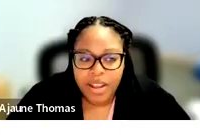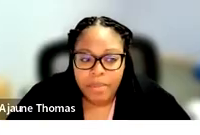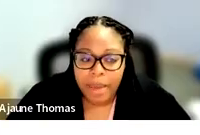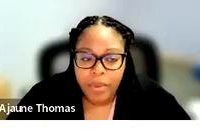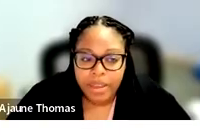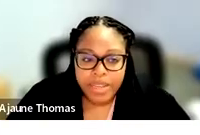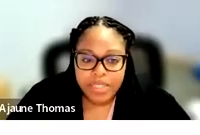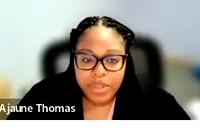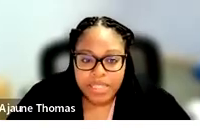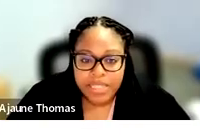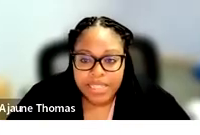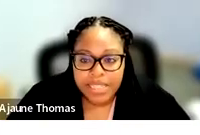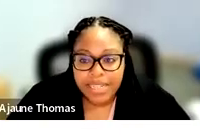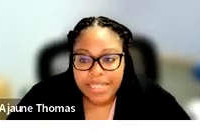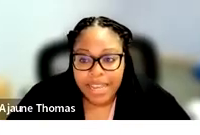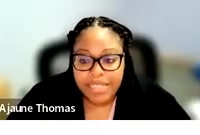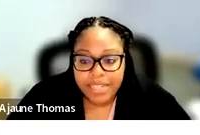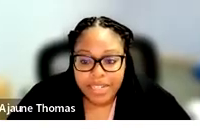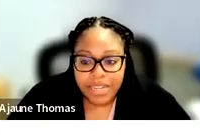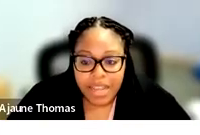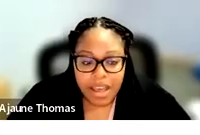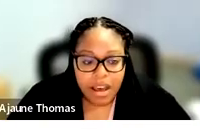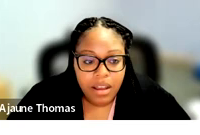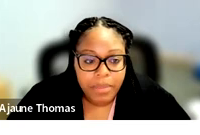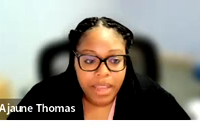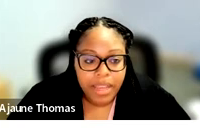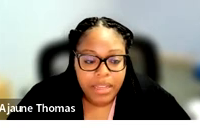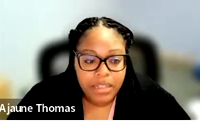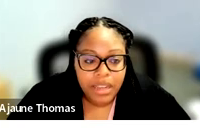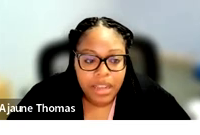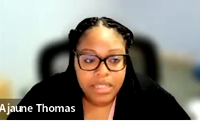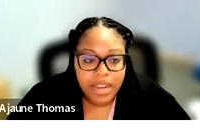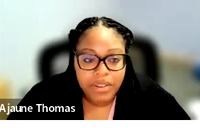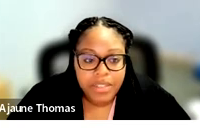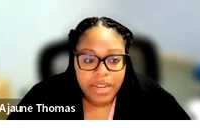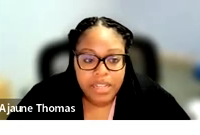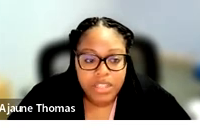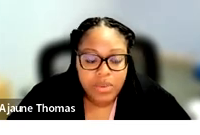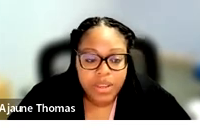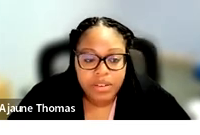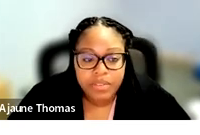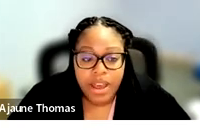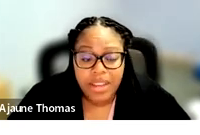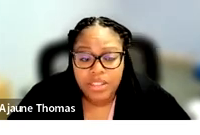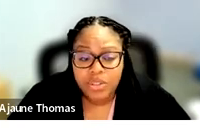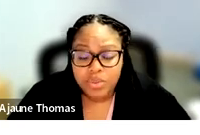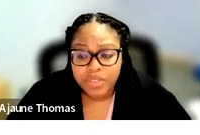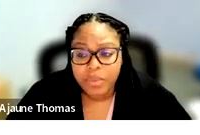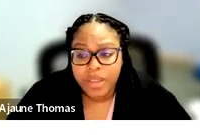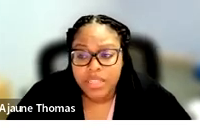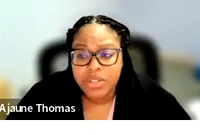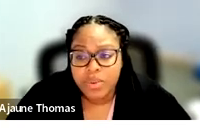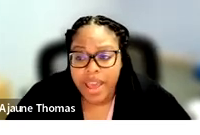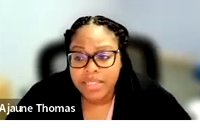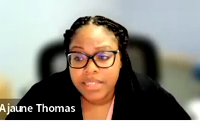For Apple iOS voice assistants, it is Hey Siri. And inside of your settings, you can find two